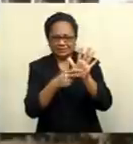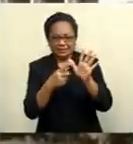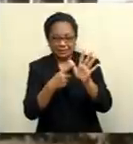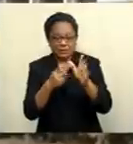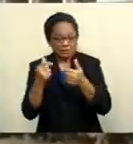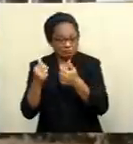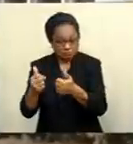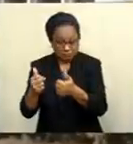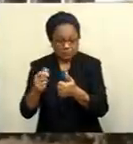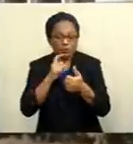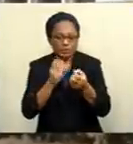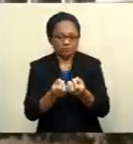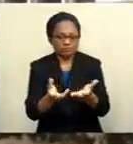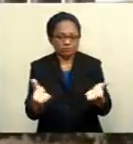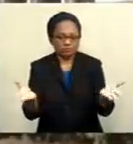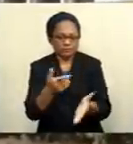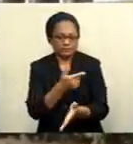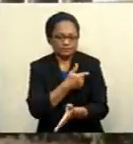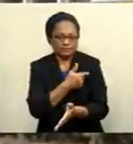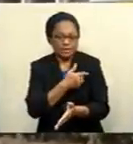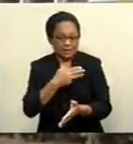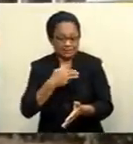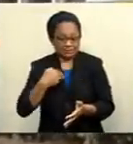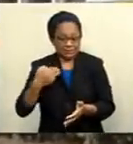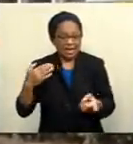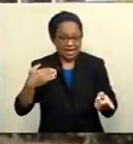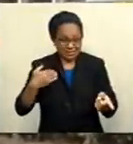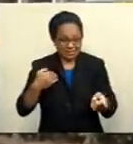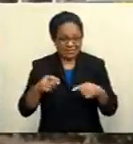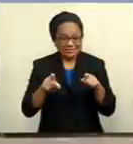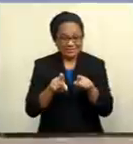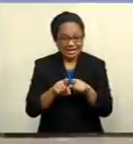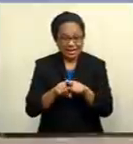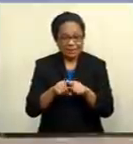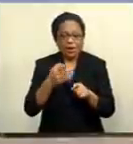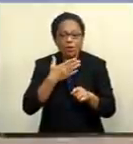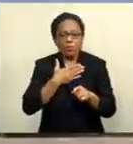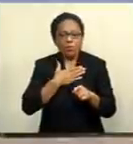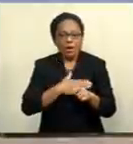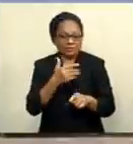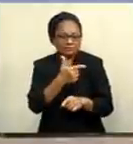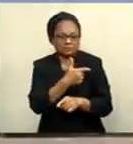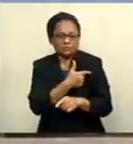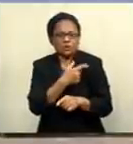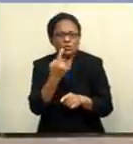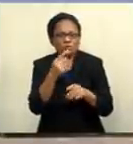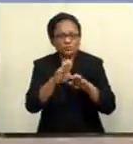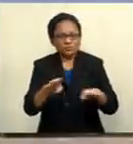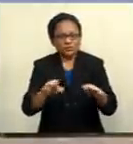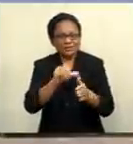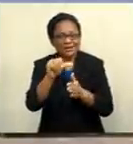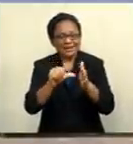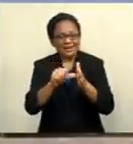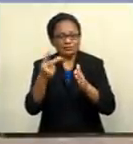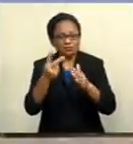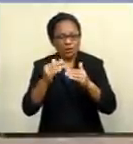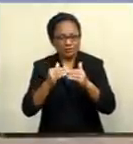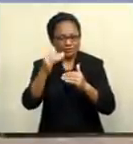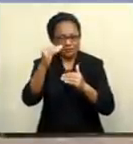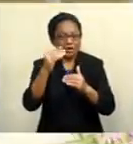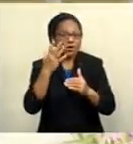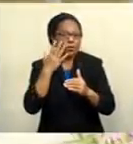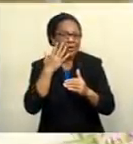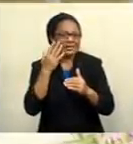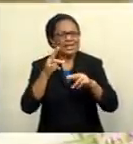out. The Health Ministry is also working on the option of vaccinating students above the age of 12 when the Pfizer vaccine